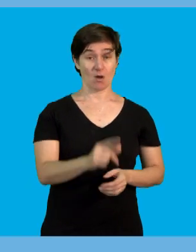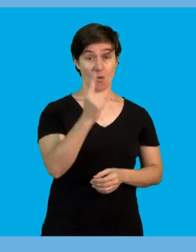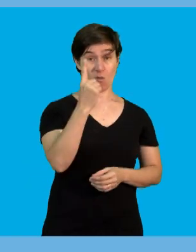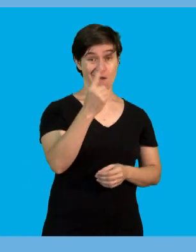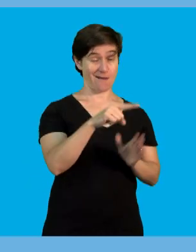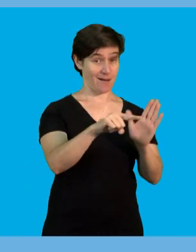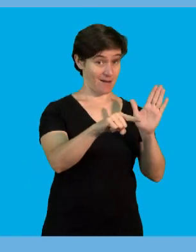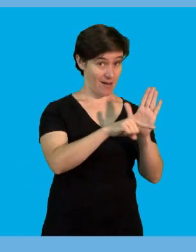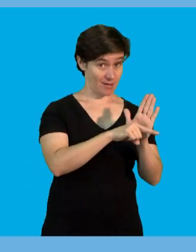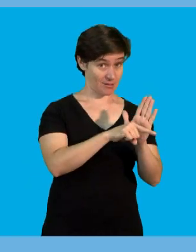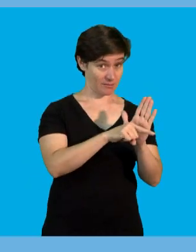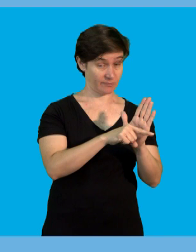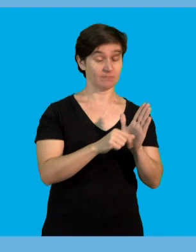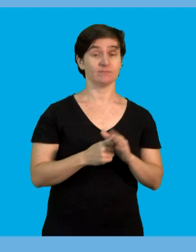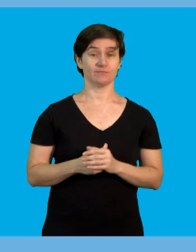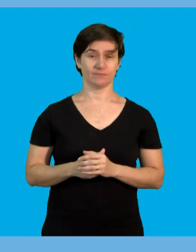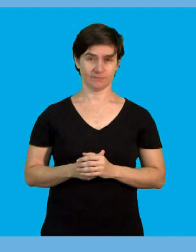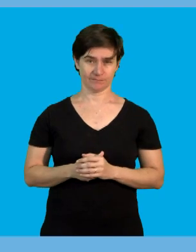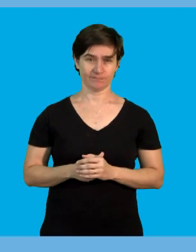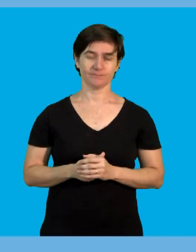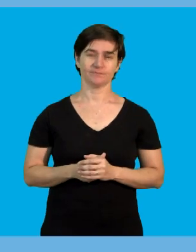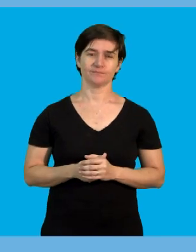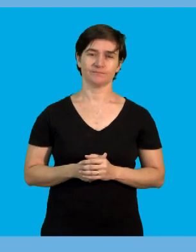one negative terminal